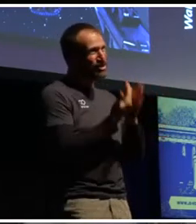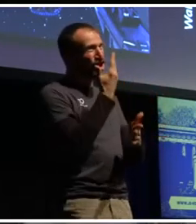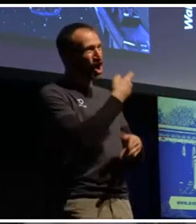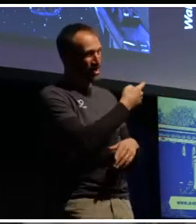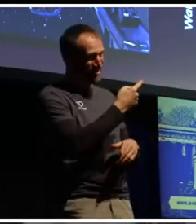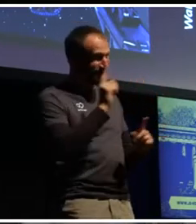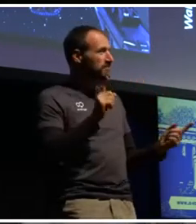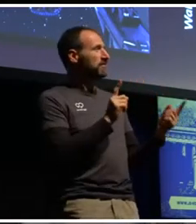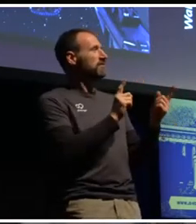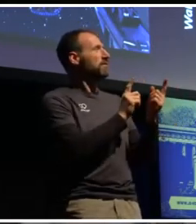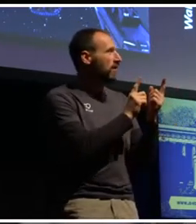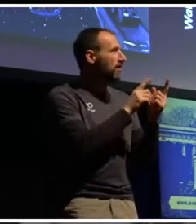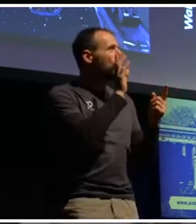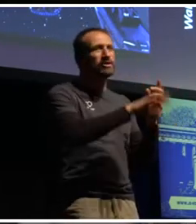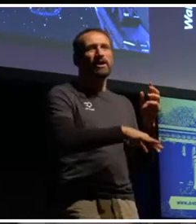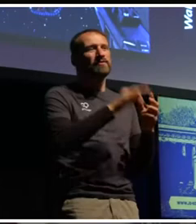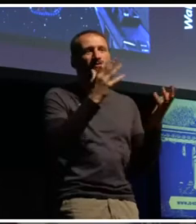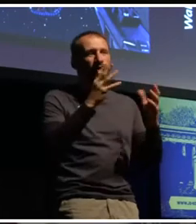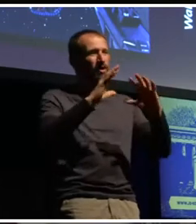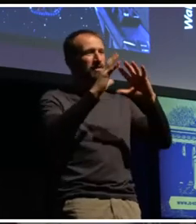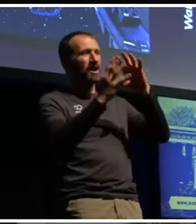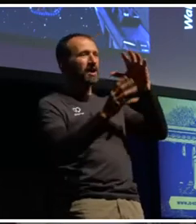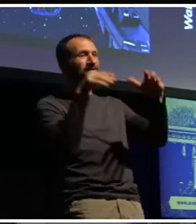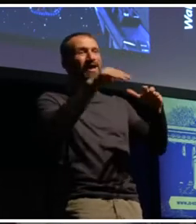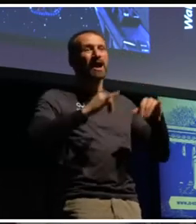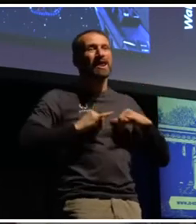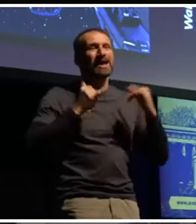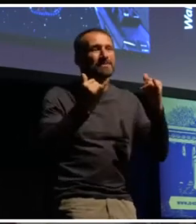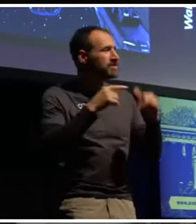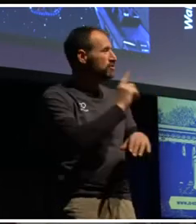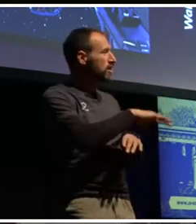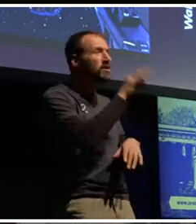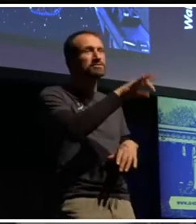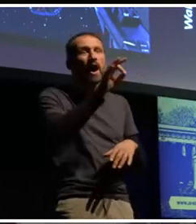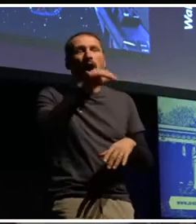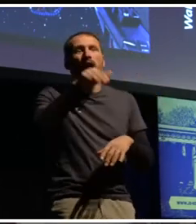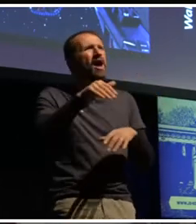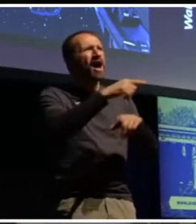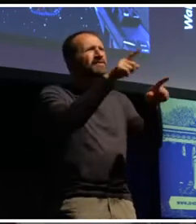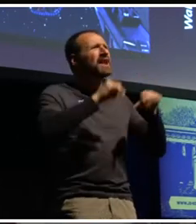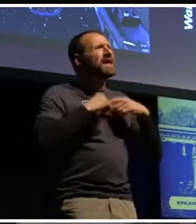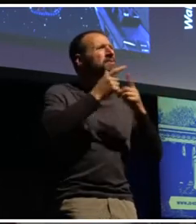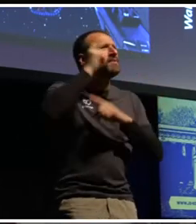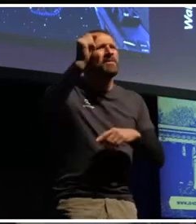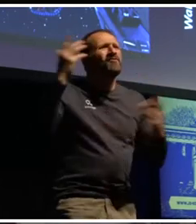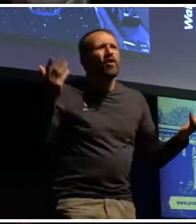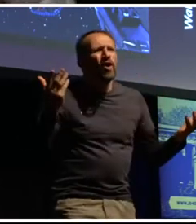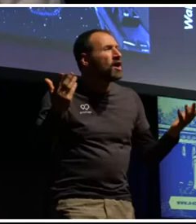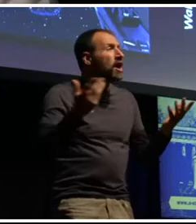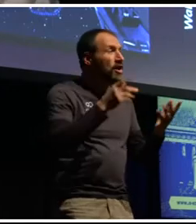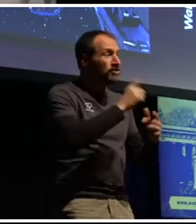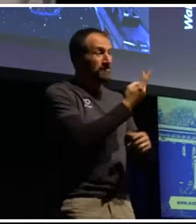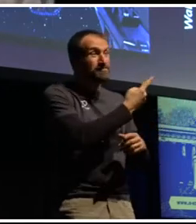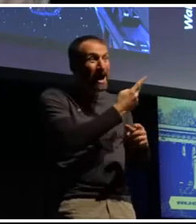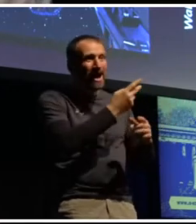And then they found life on the planet. And then they went out to find where all the other life on the planet went. Until finally, these two robots brought